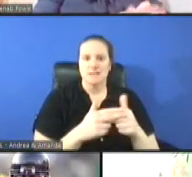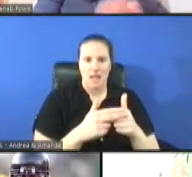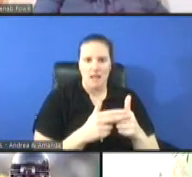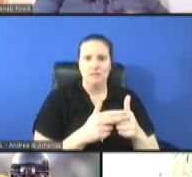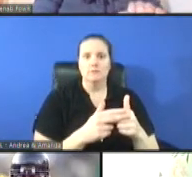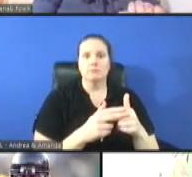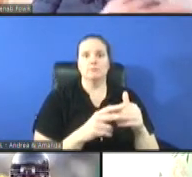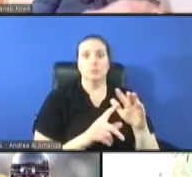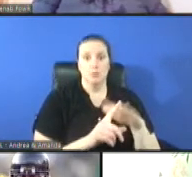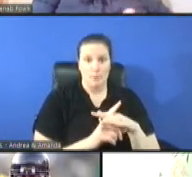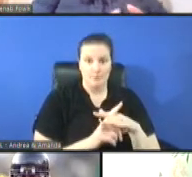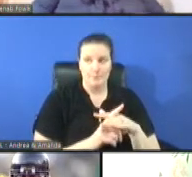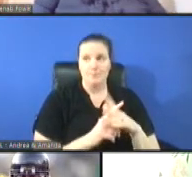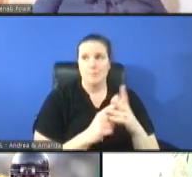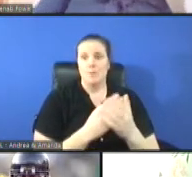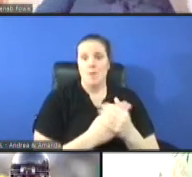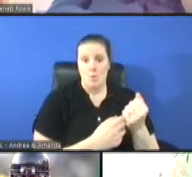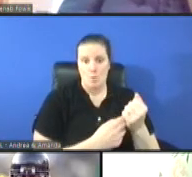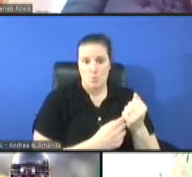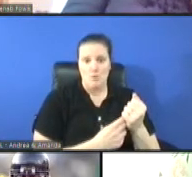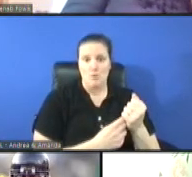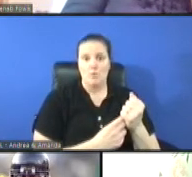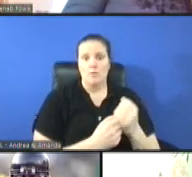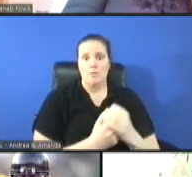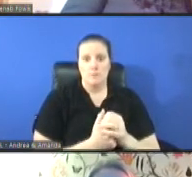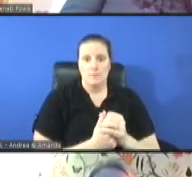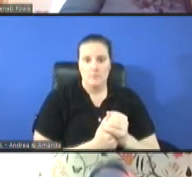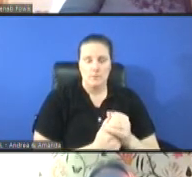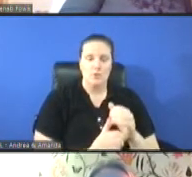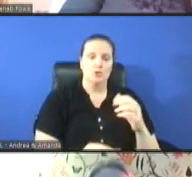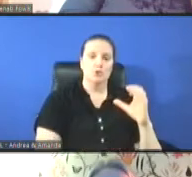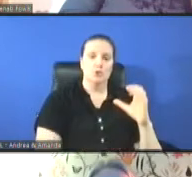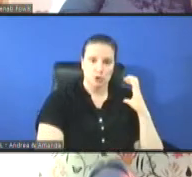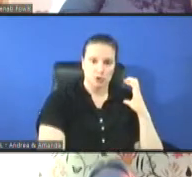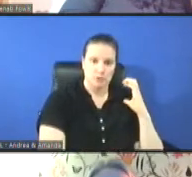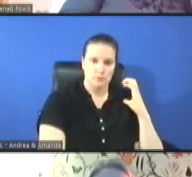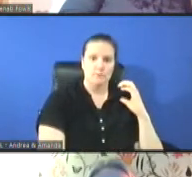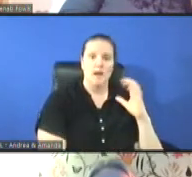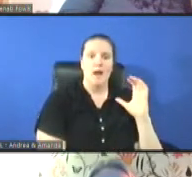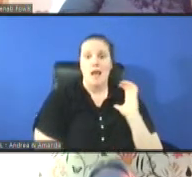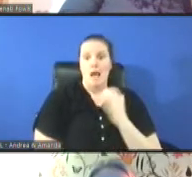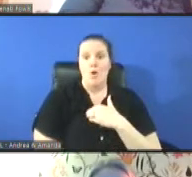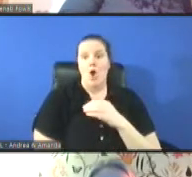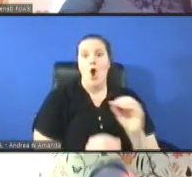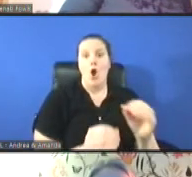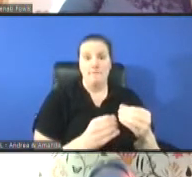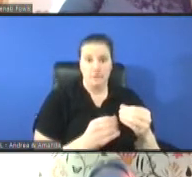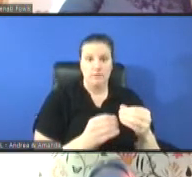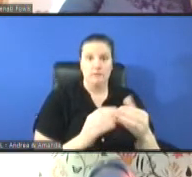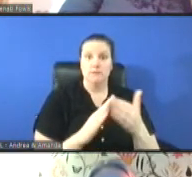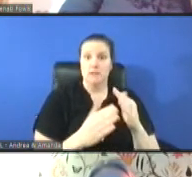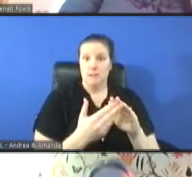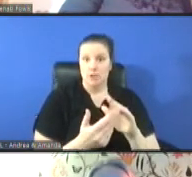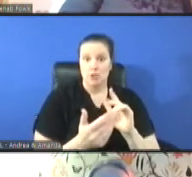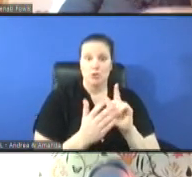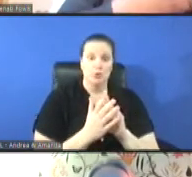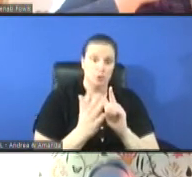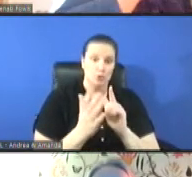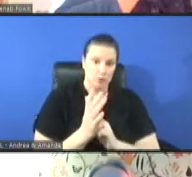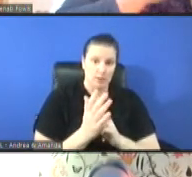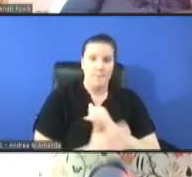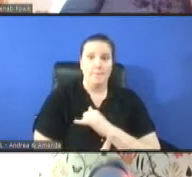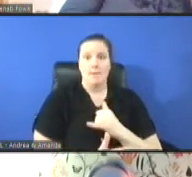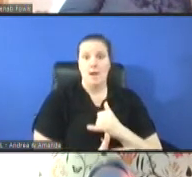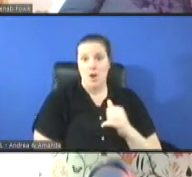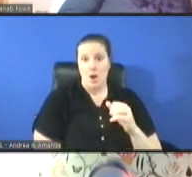light both for the chief and our office, the city attorney's office and the mayor's